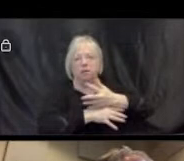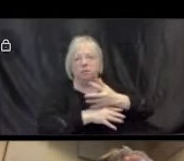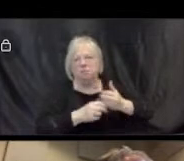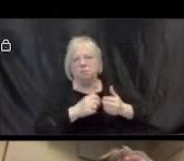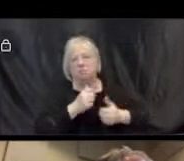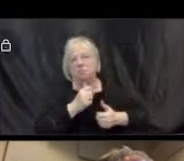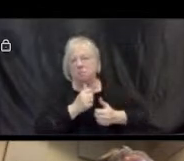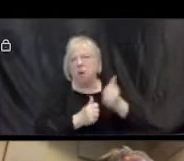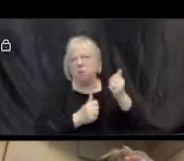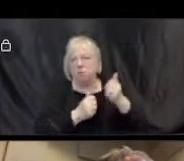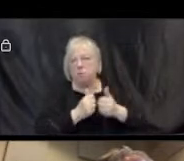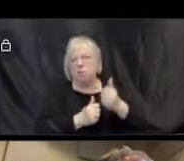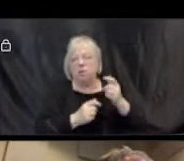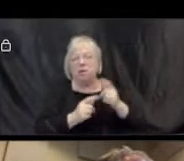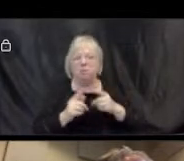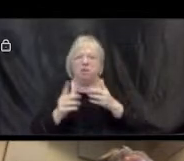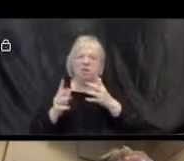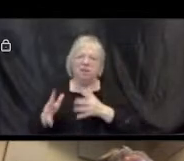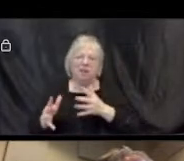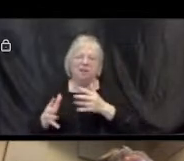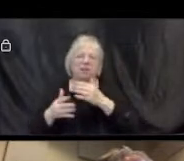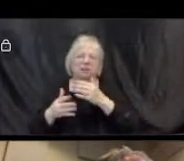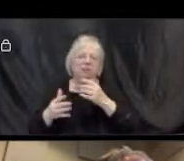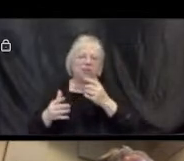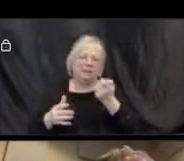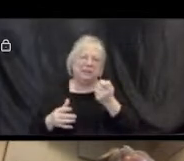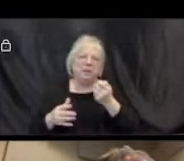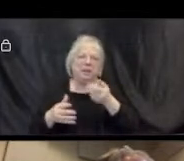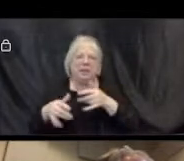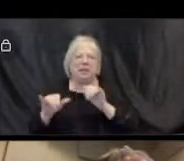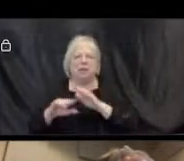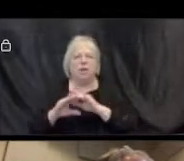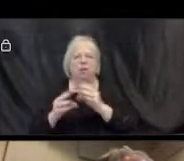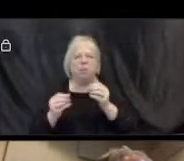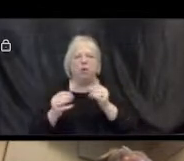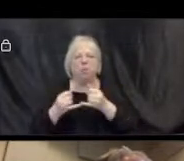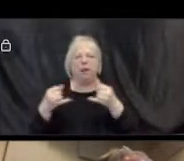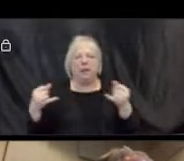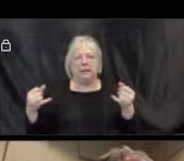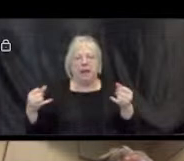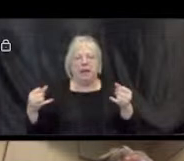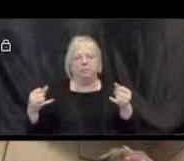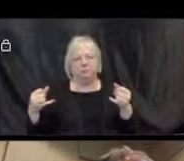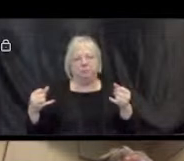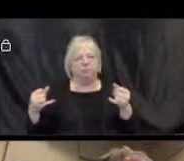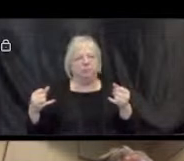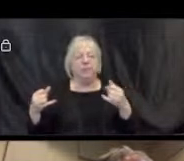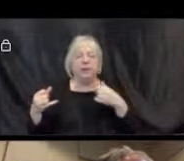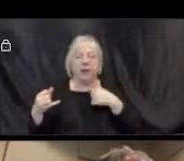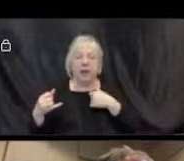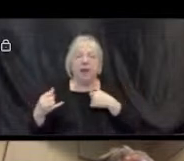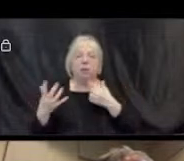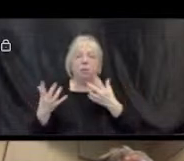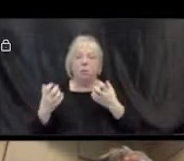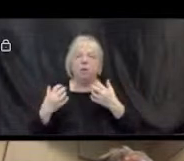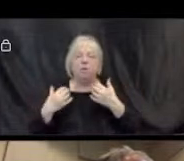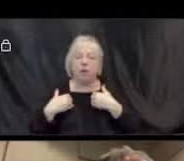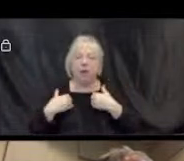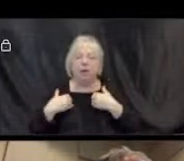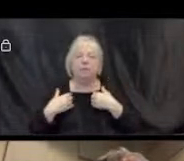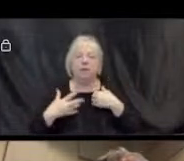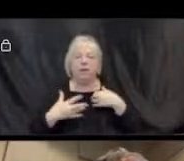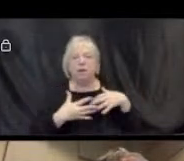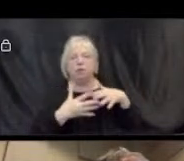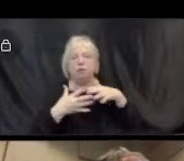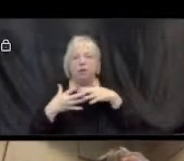mostly, but they left a portion still on the property line. And I was having the property surveyed to have a fence up